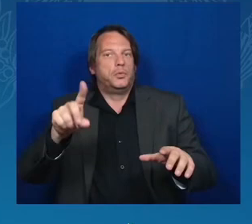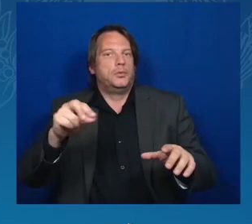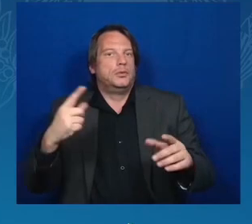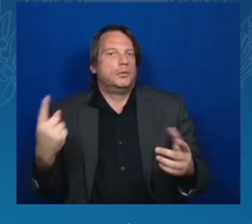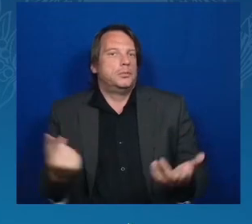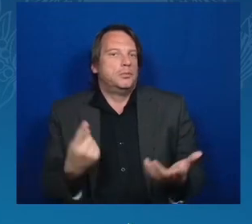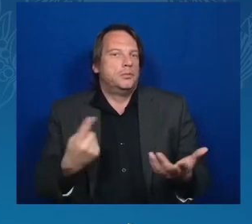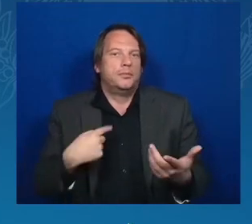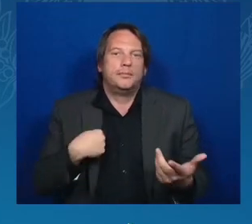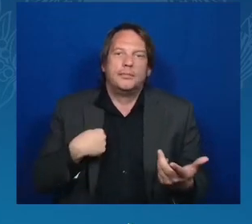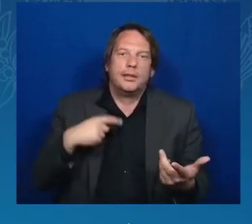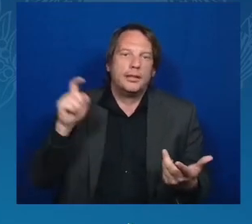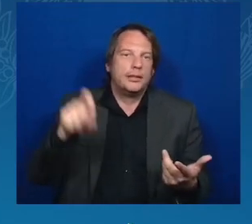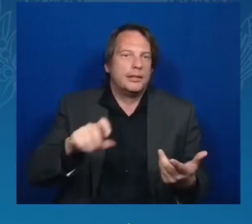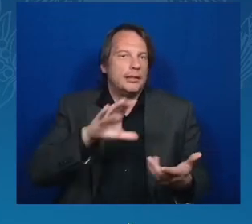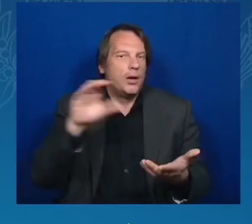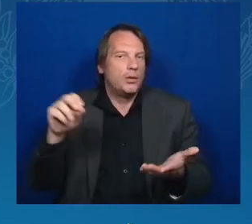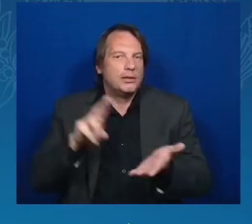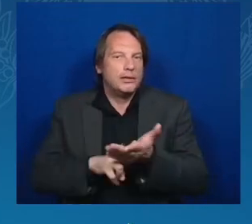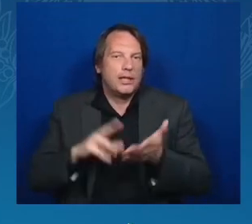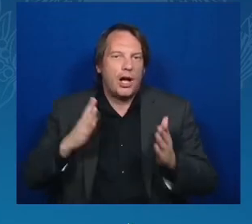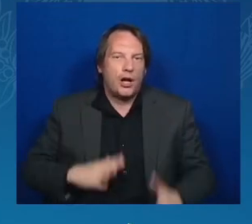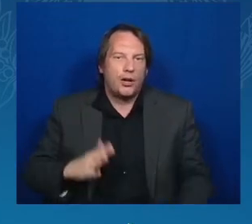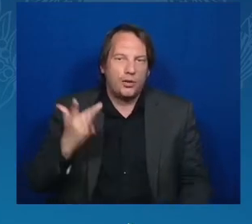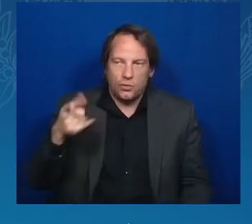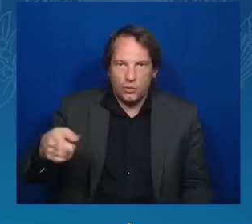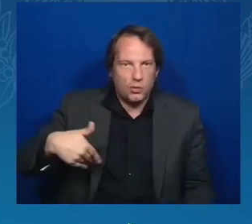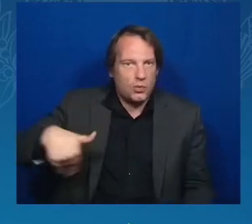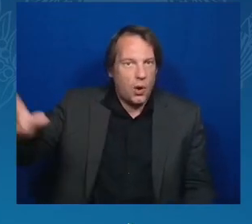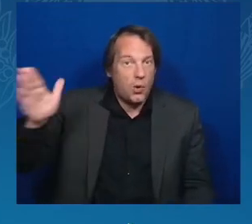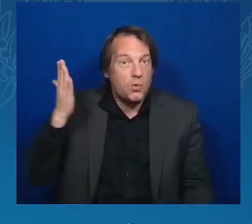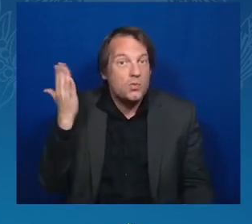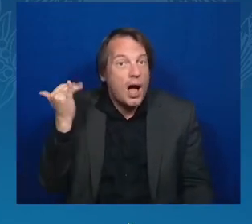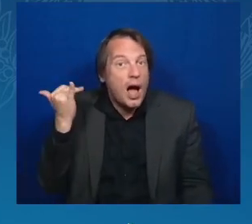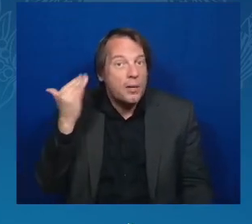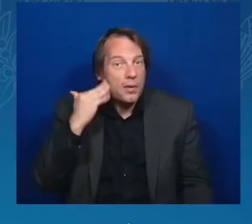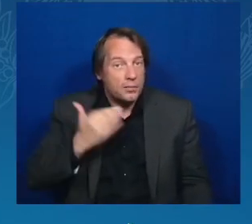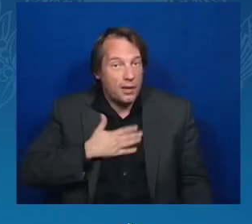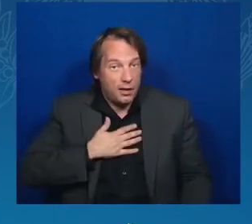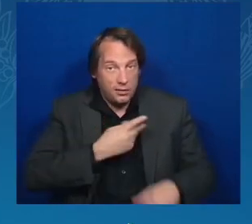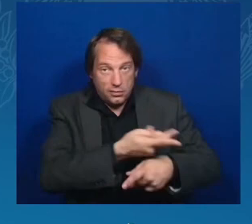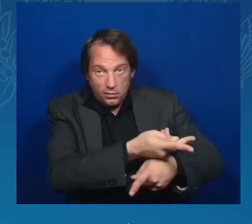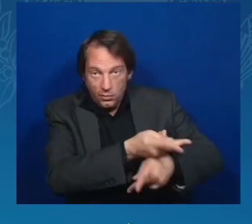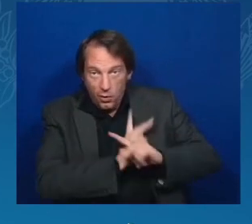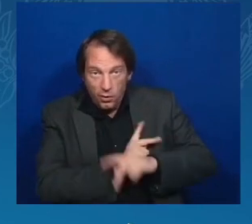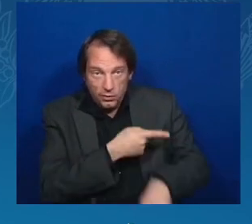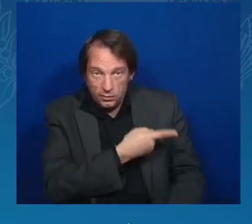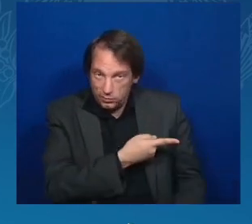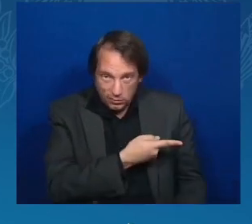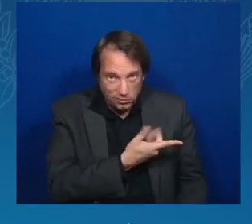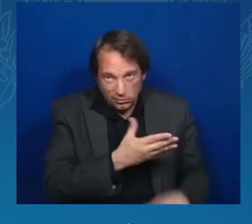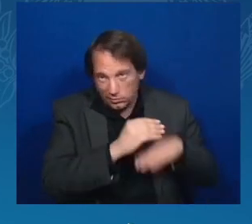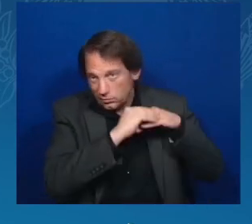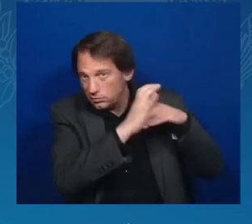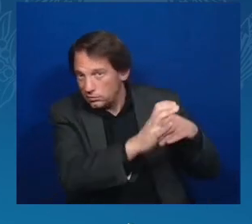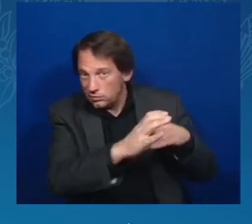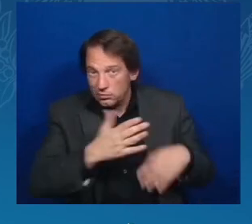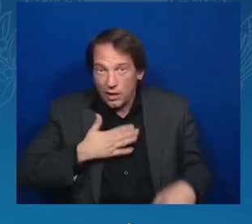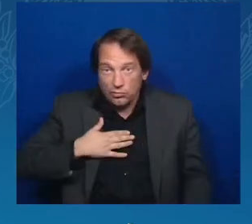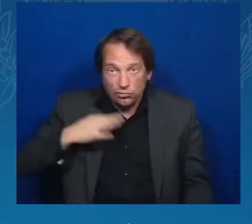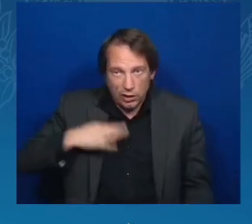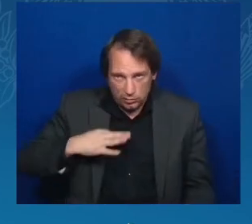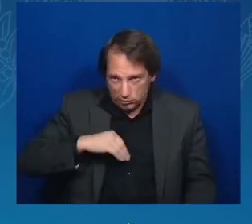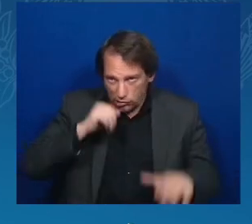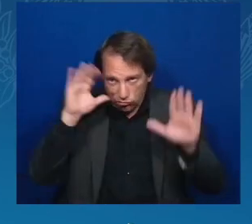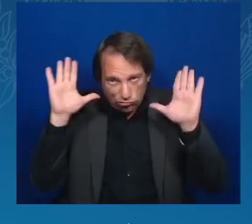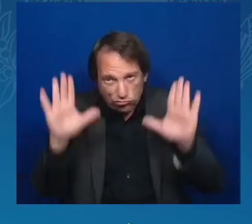were outrageous and my credit wasn't good. So we did get that. The loans were just too high for me. My loans were